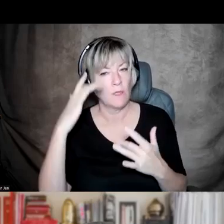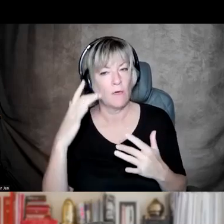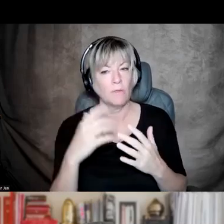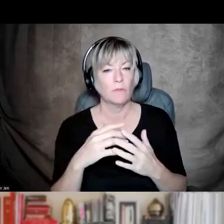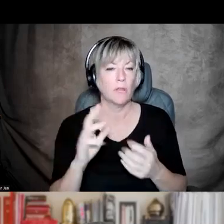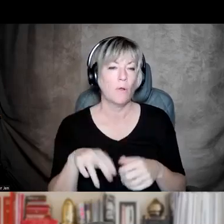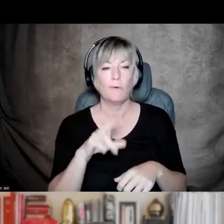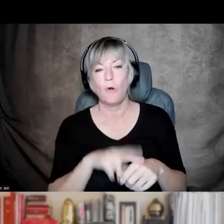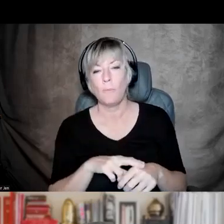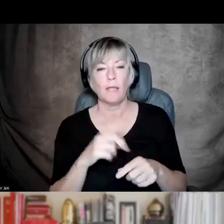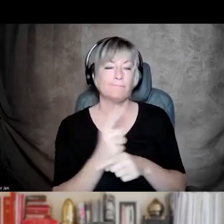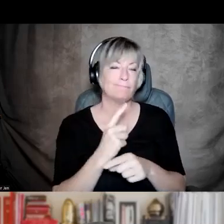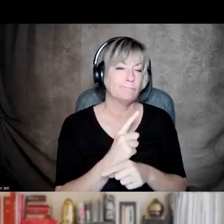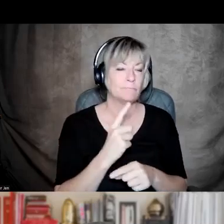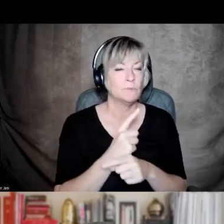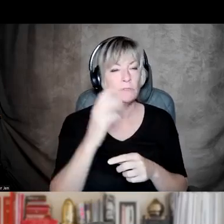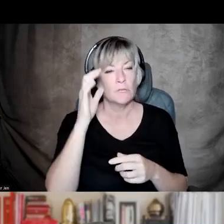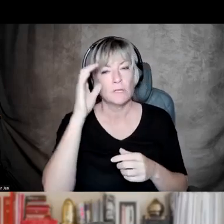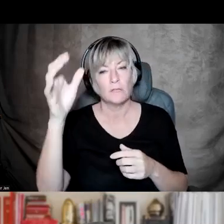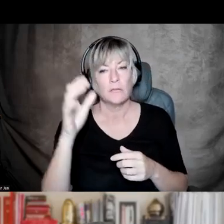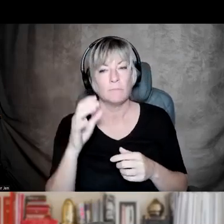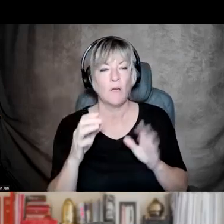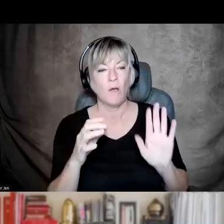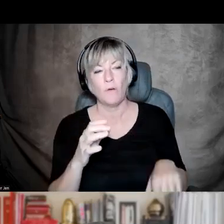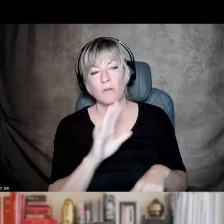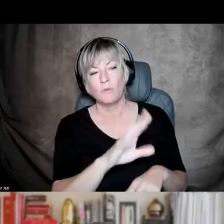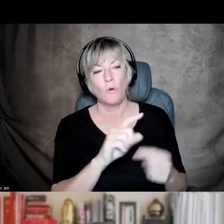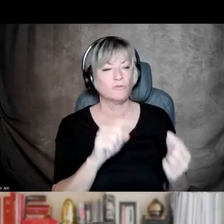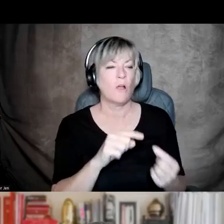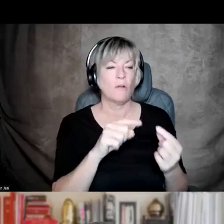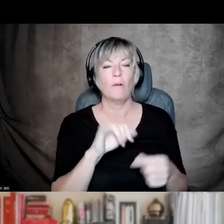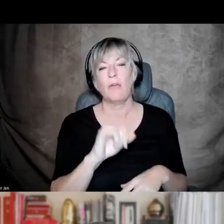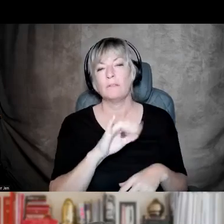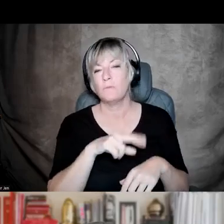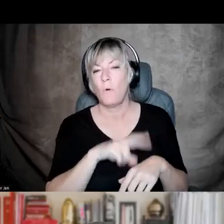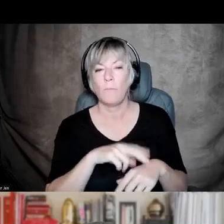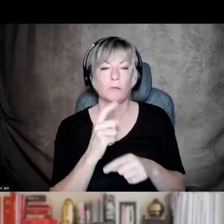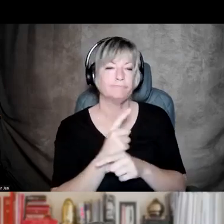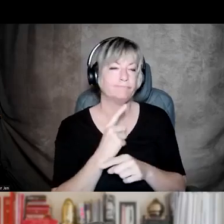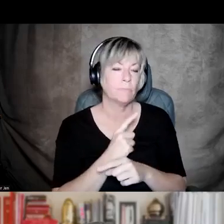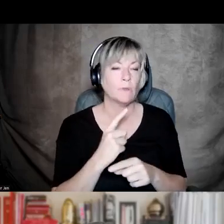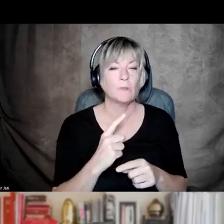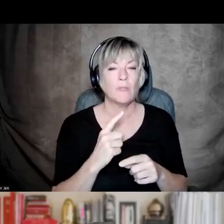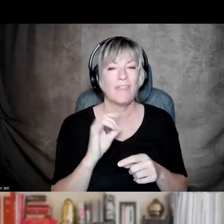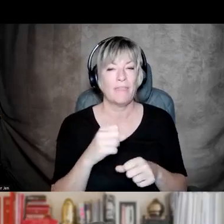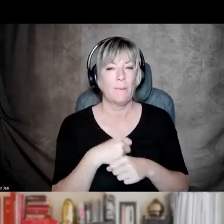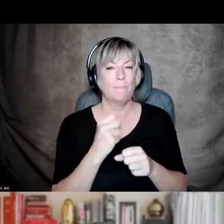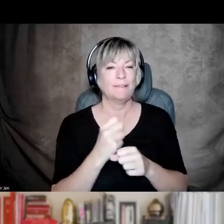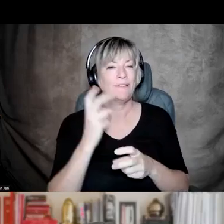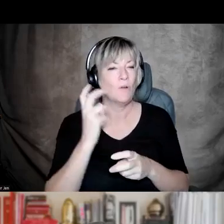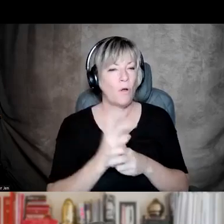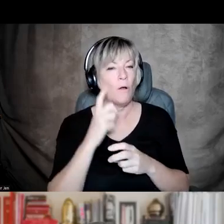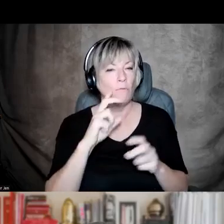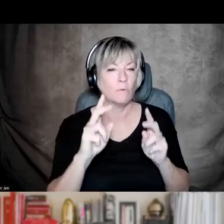normalizing or kind of portraying this idea that, your struggle is essentially normal or common, oftentimes makes it hard for